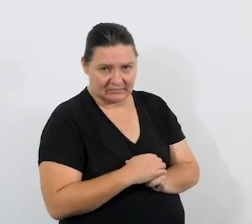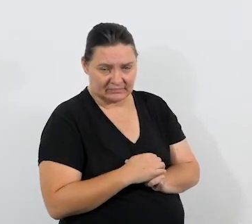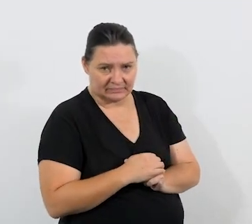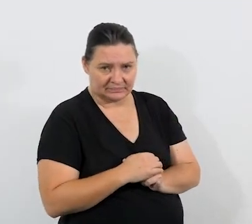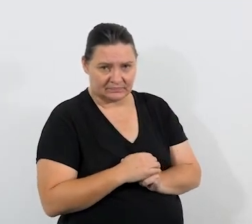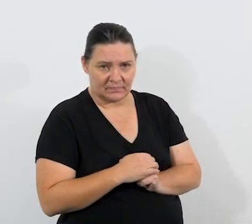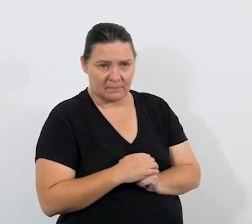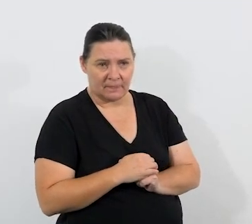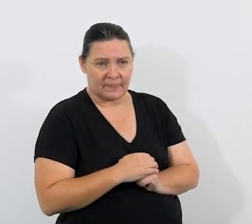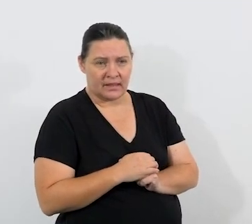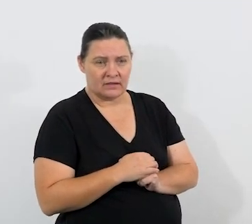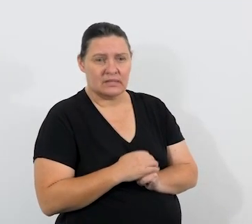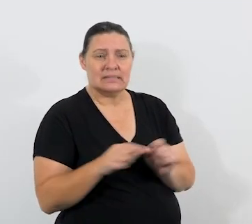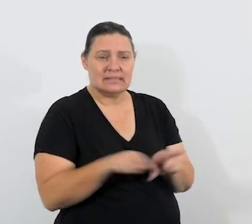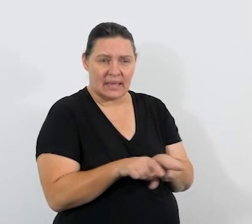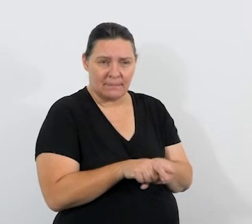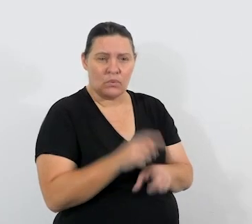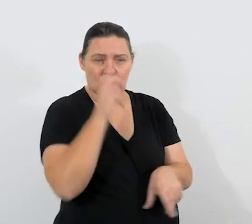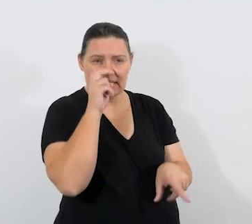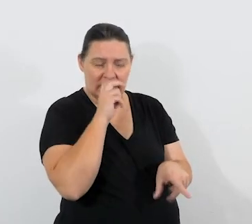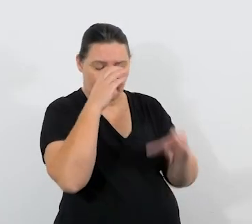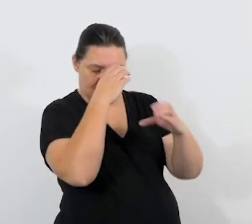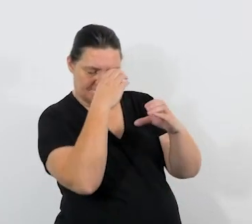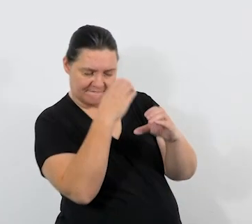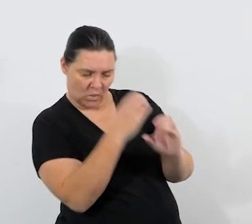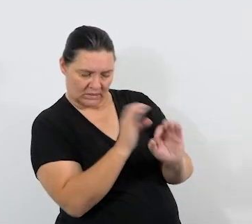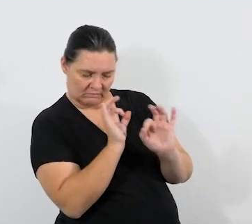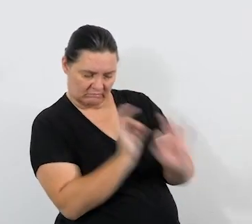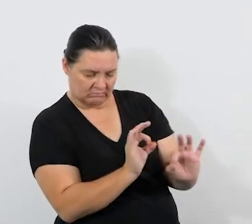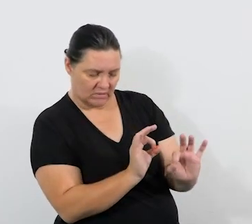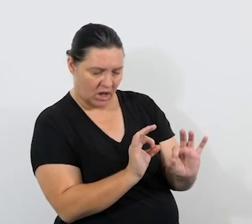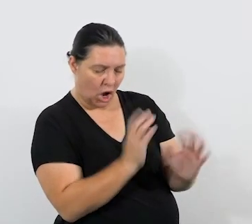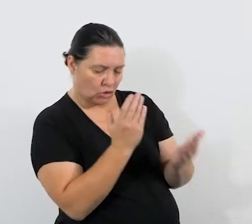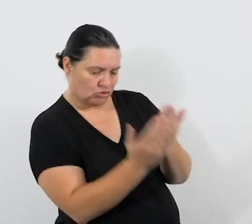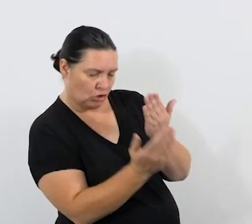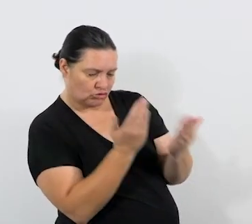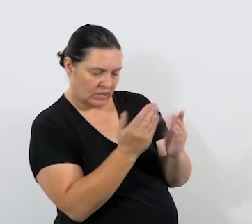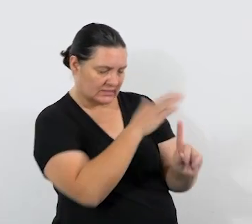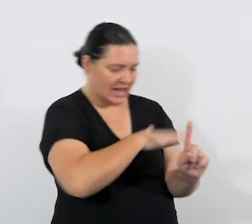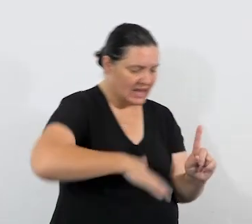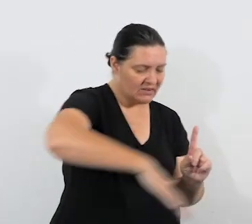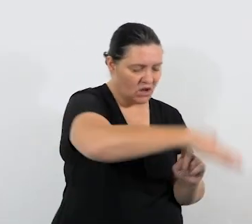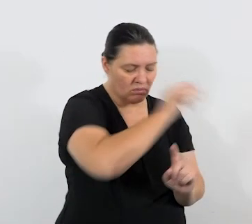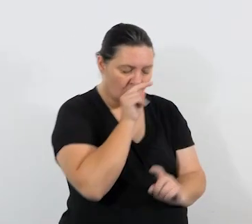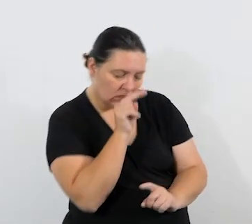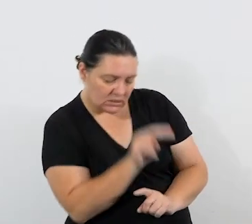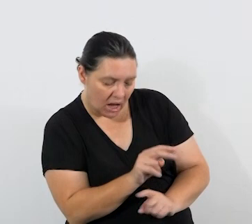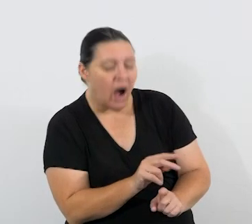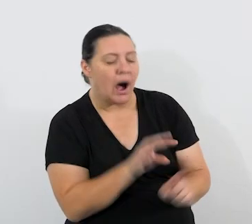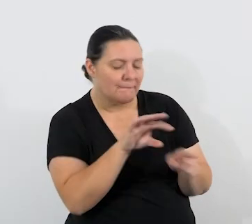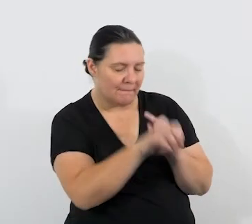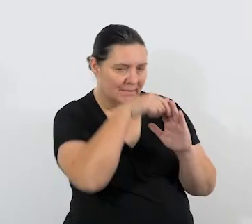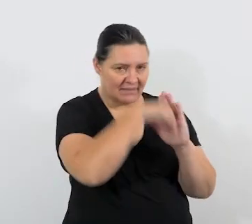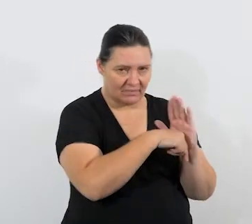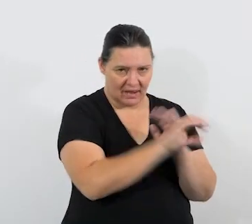have enough light provided. Also, it needs to be well focused and contrasted with its surrounding for you to clearly see